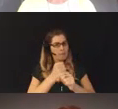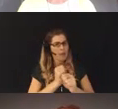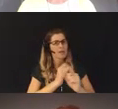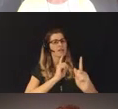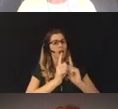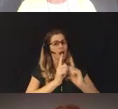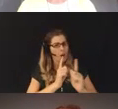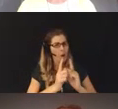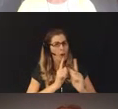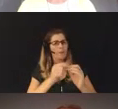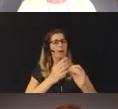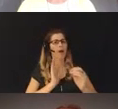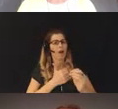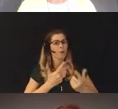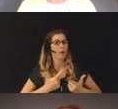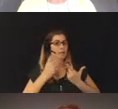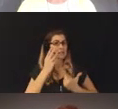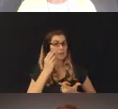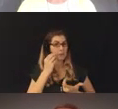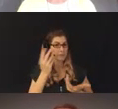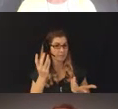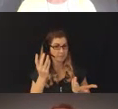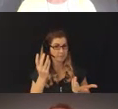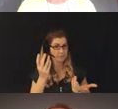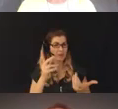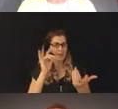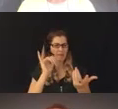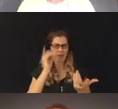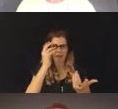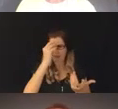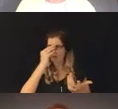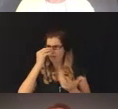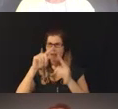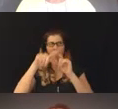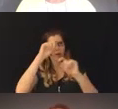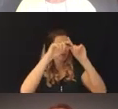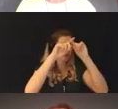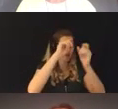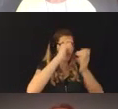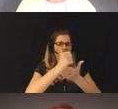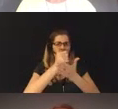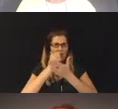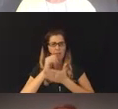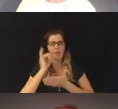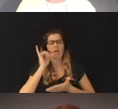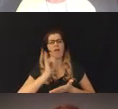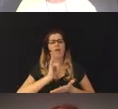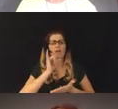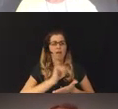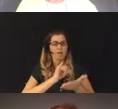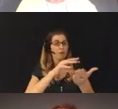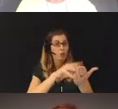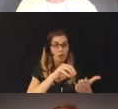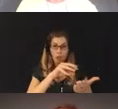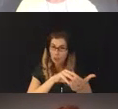lived experiences. And through this dialogue, learning and understanding are created and recreated mutually, right? There's mutual creation